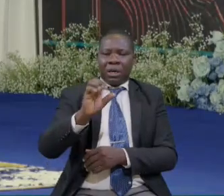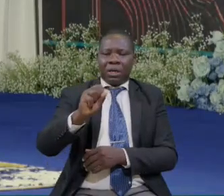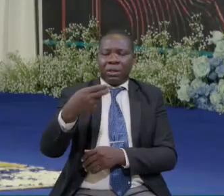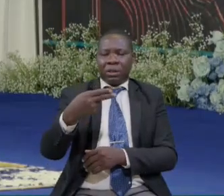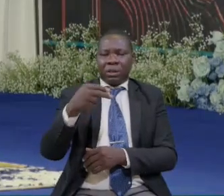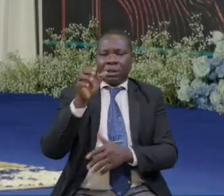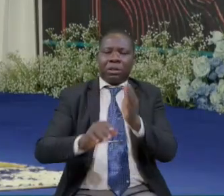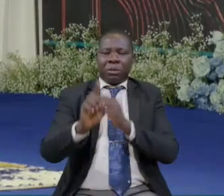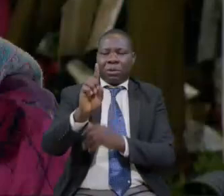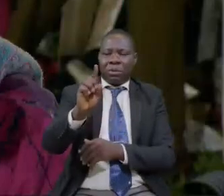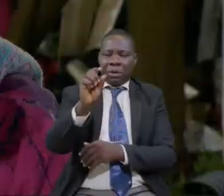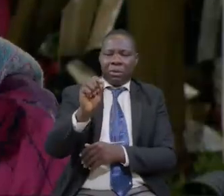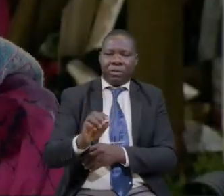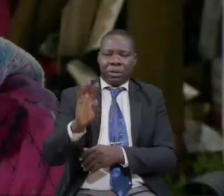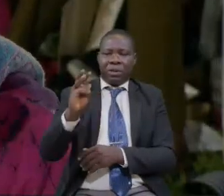chapter